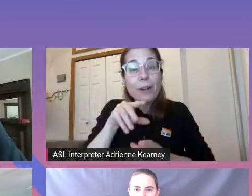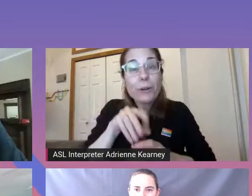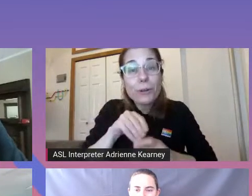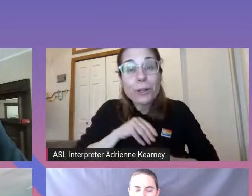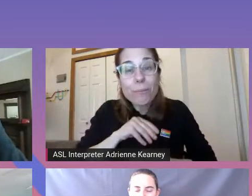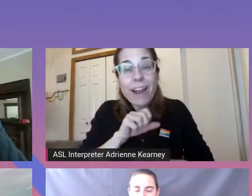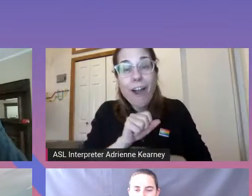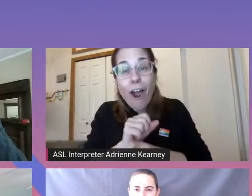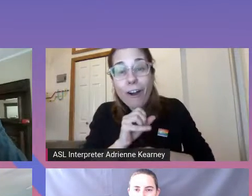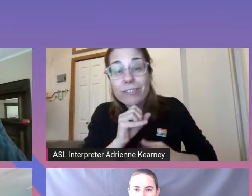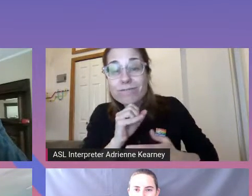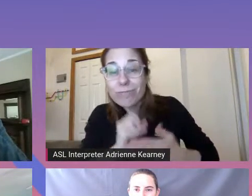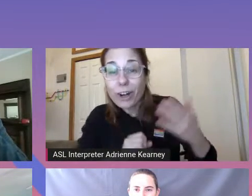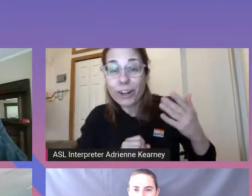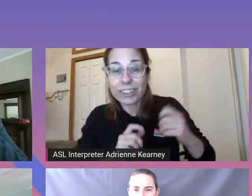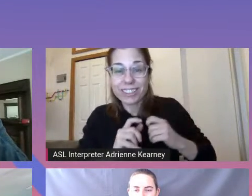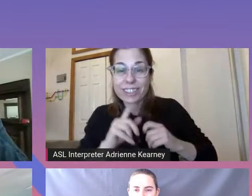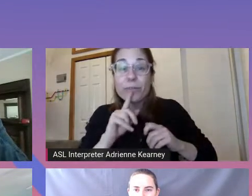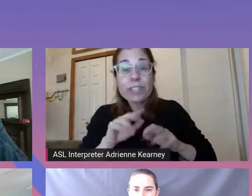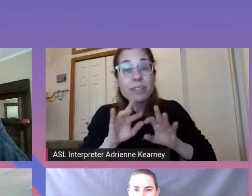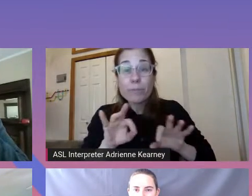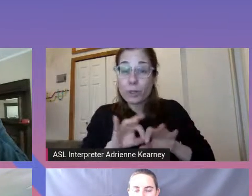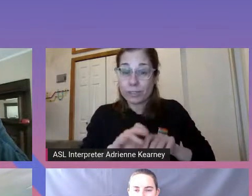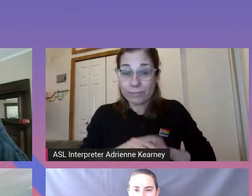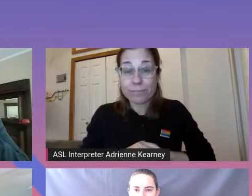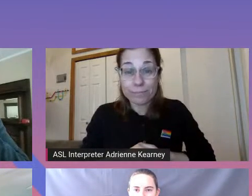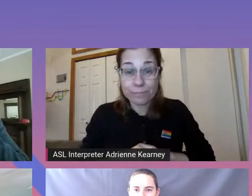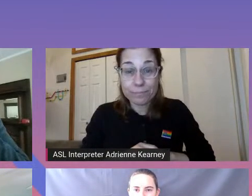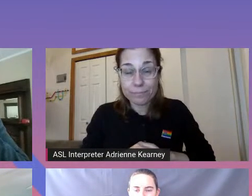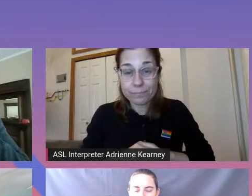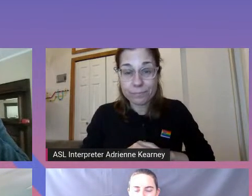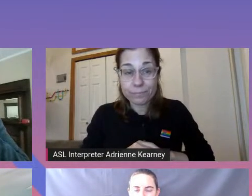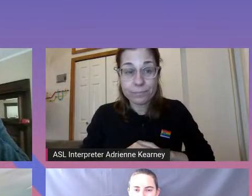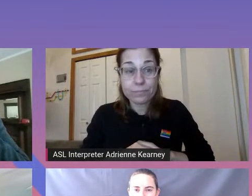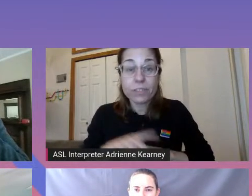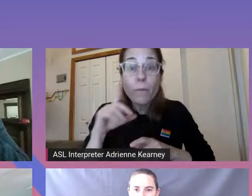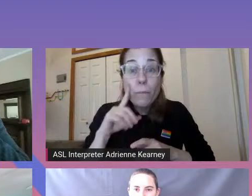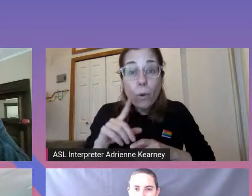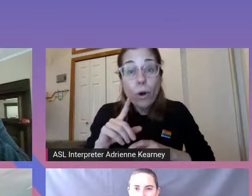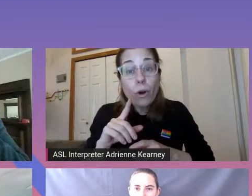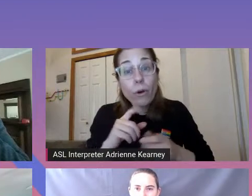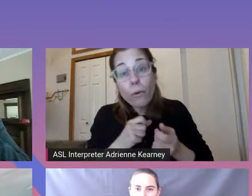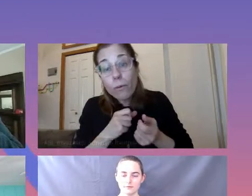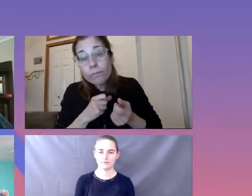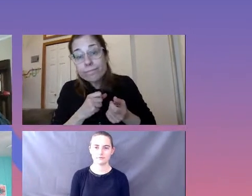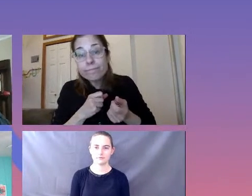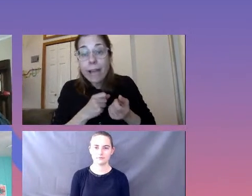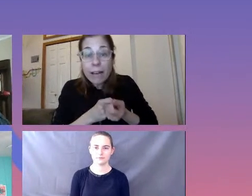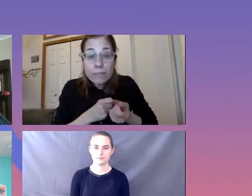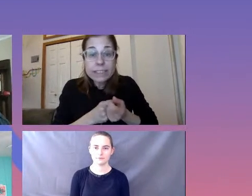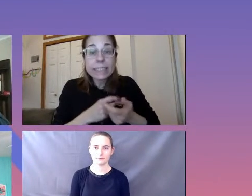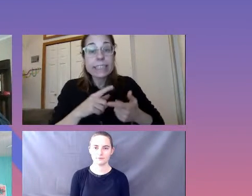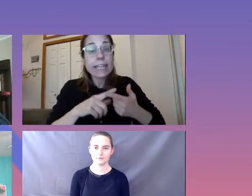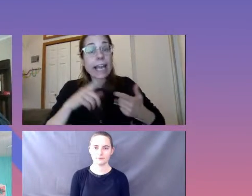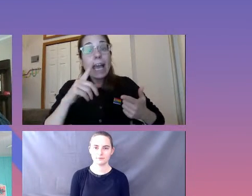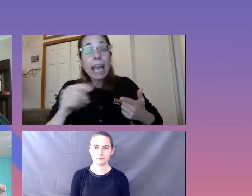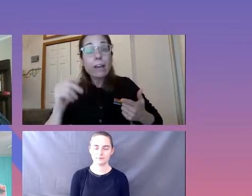it's really important when it comes to, the advocacy, but also in the creative space,